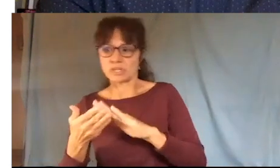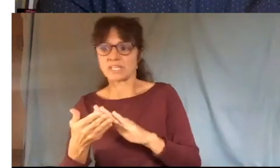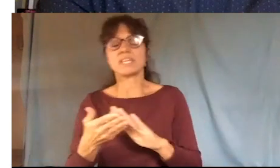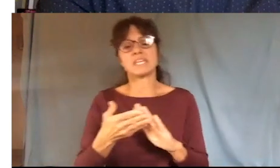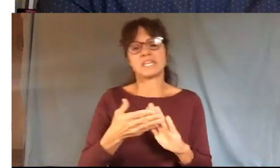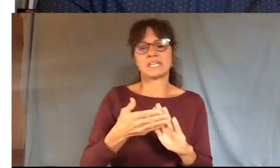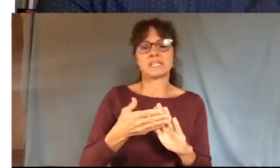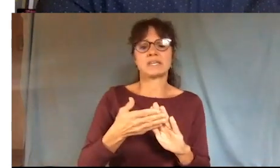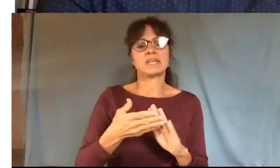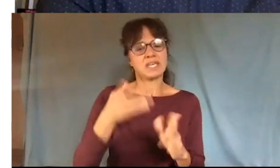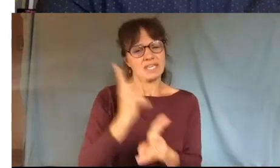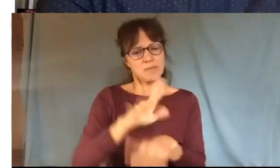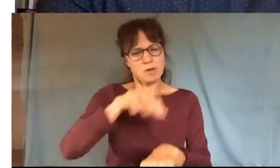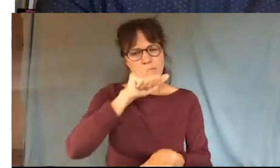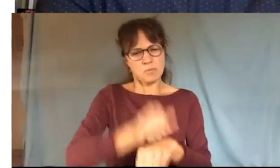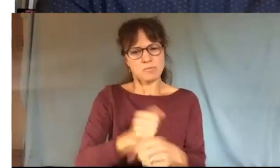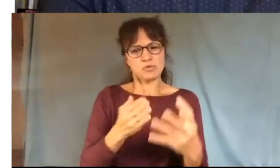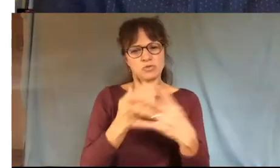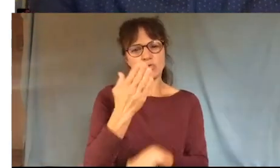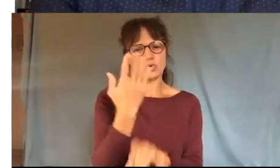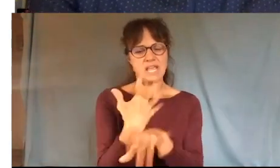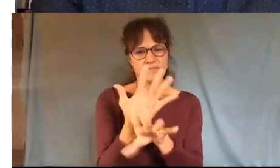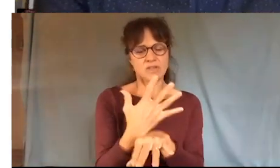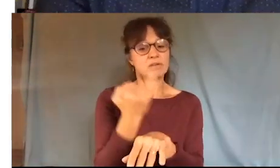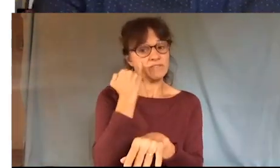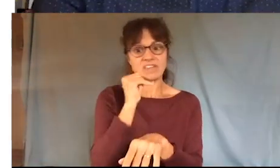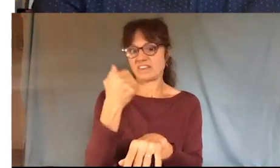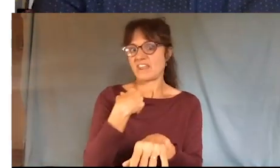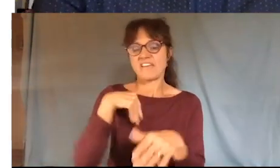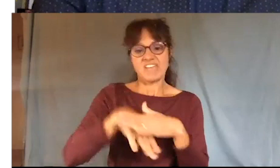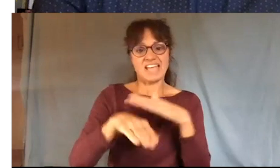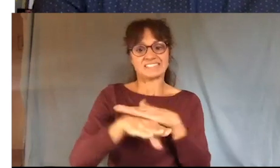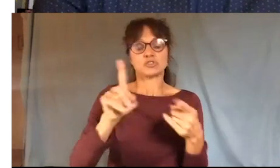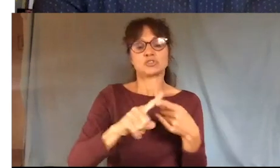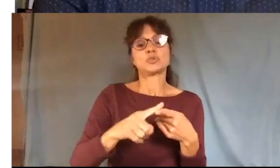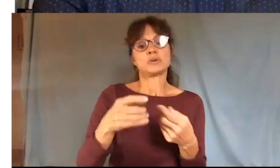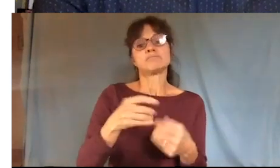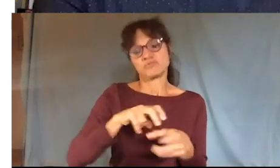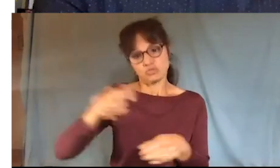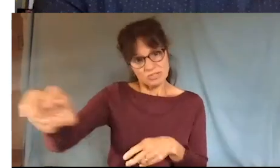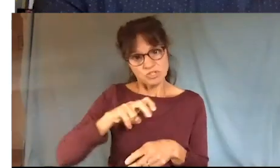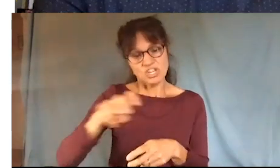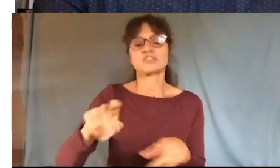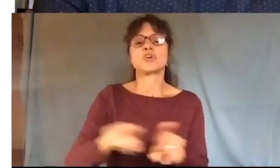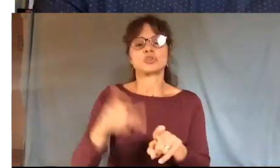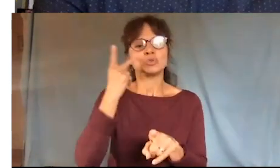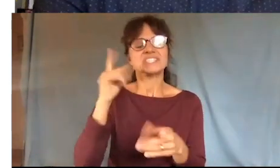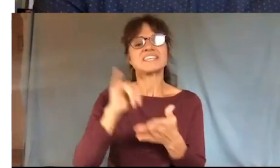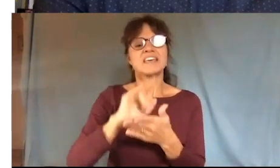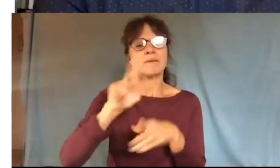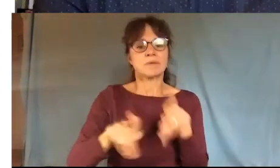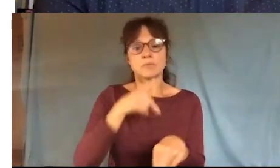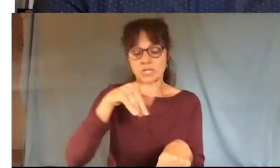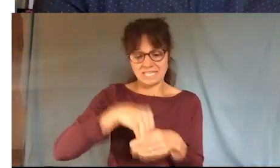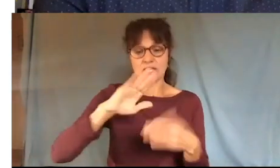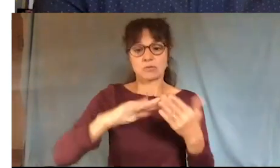be able to keep their appointments via telehealth, particularly if they didn't have access to transportation. And we're also seeing that for those members of our